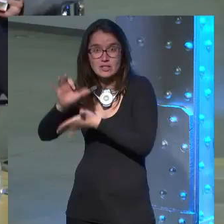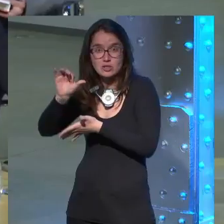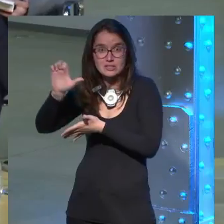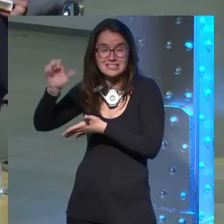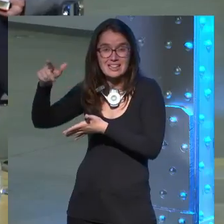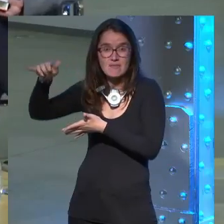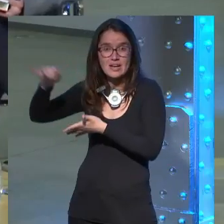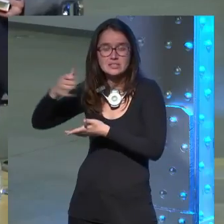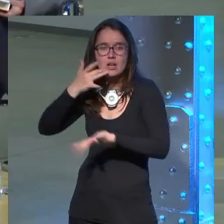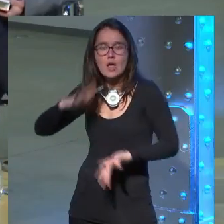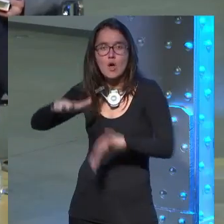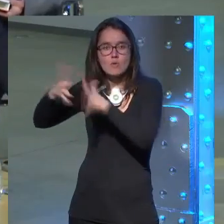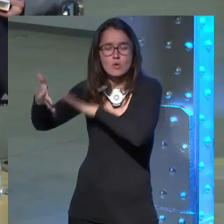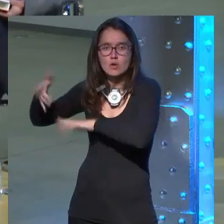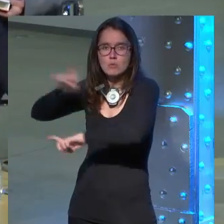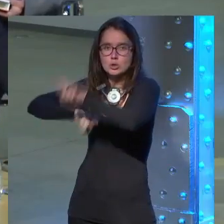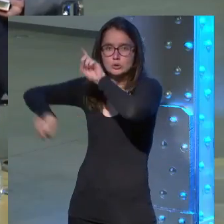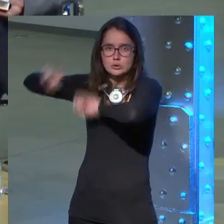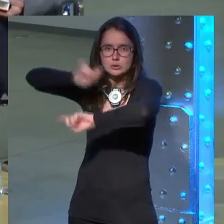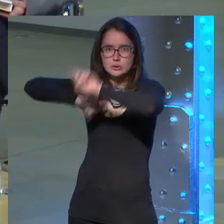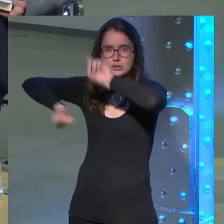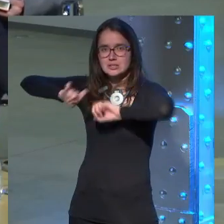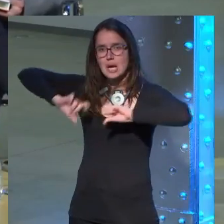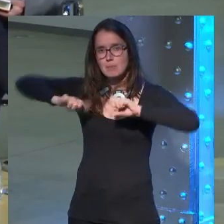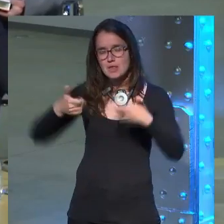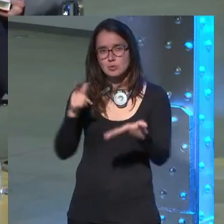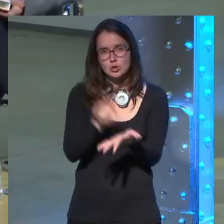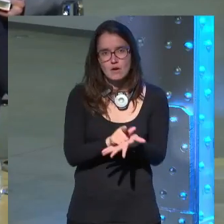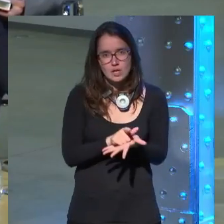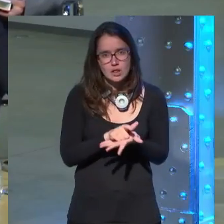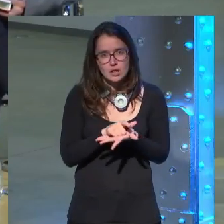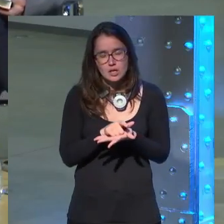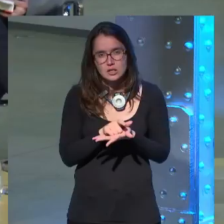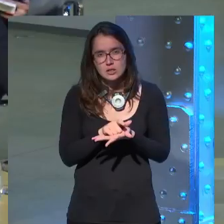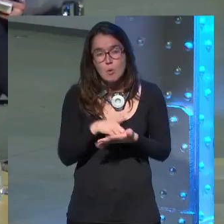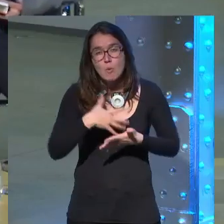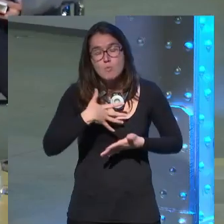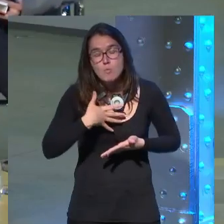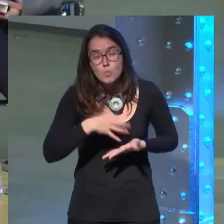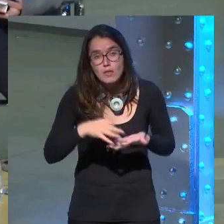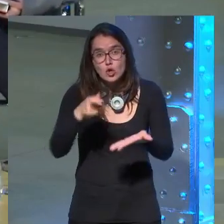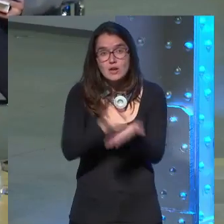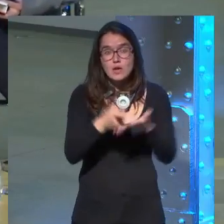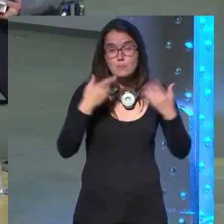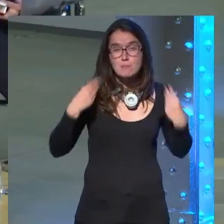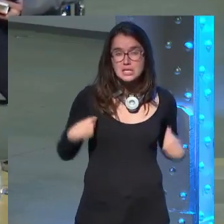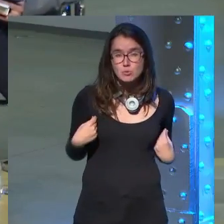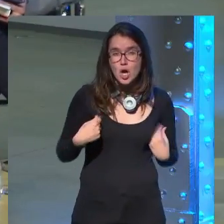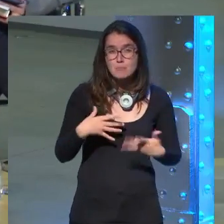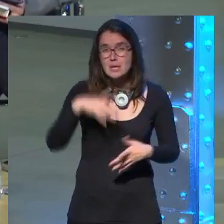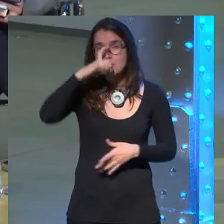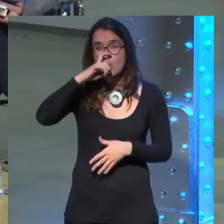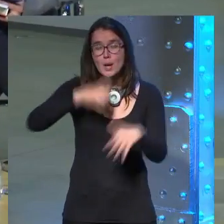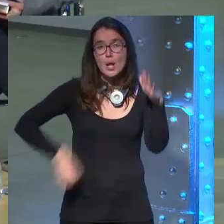And he says, well, if we go back with evolution and we start again, maybe it will be the